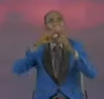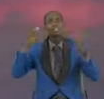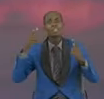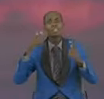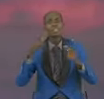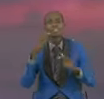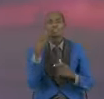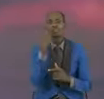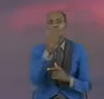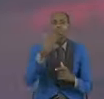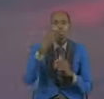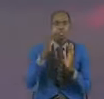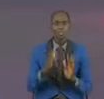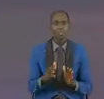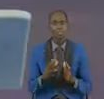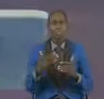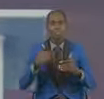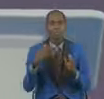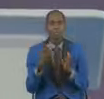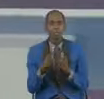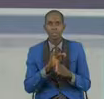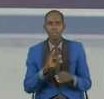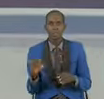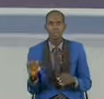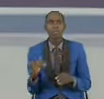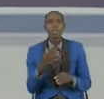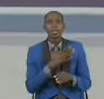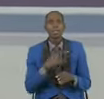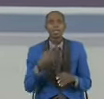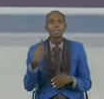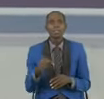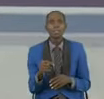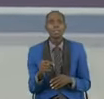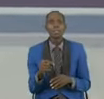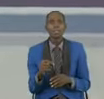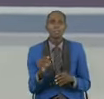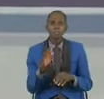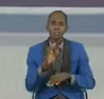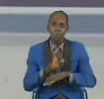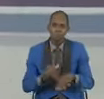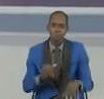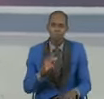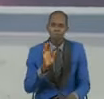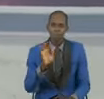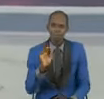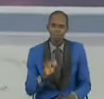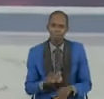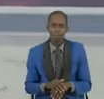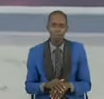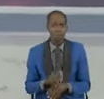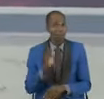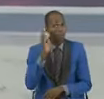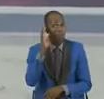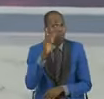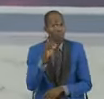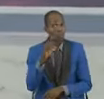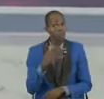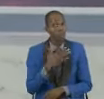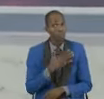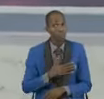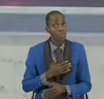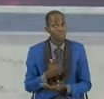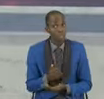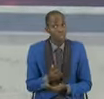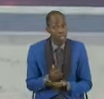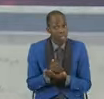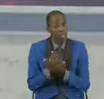was on and the speaker did not come. So they came to me and they said, would you please help us to, you know,